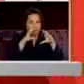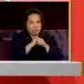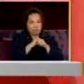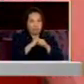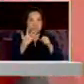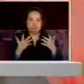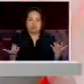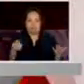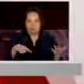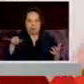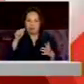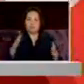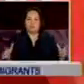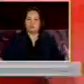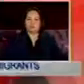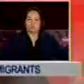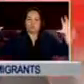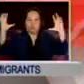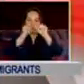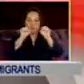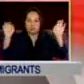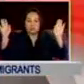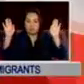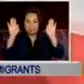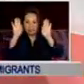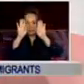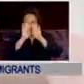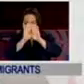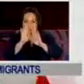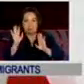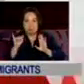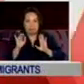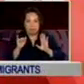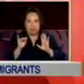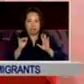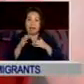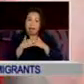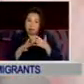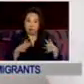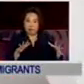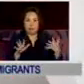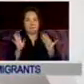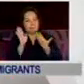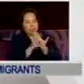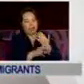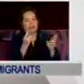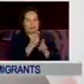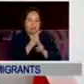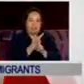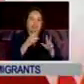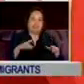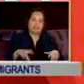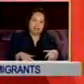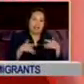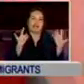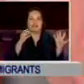telenovela. With a sigh of relief, let's go back to our regular programming, where hard, unheralded